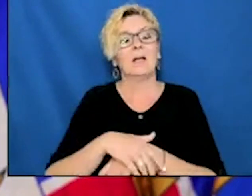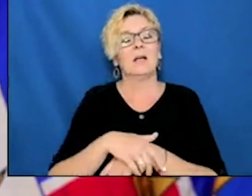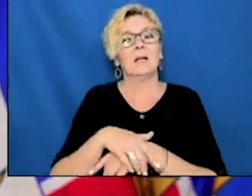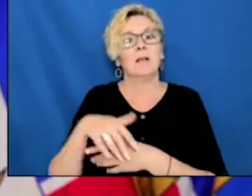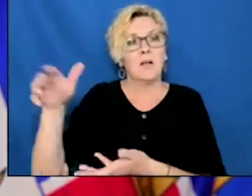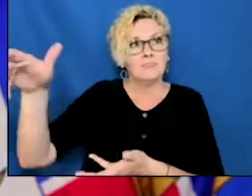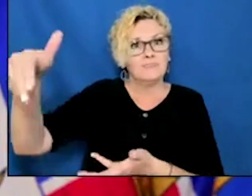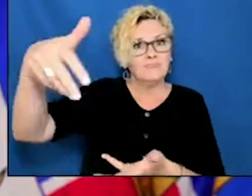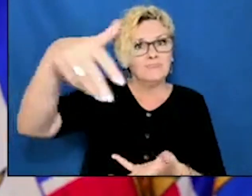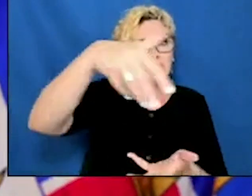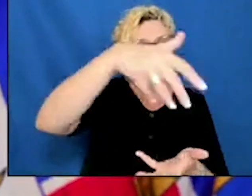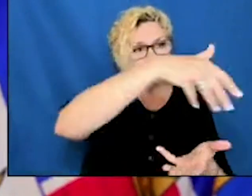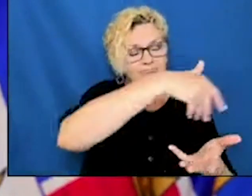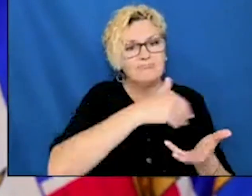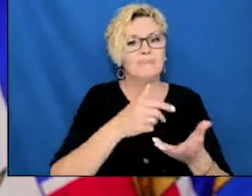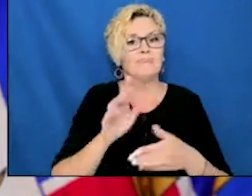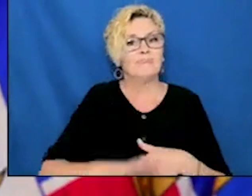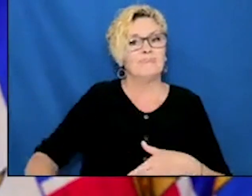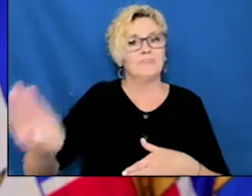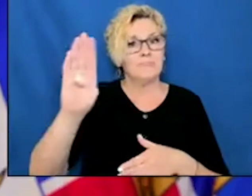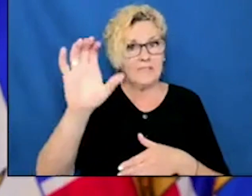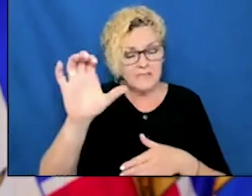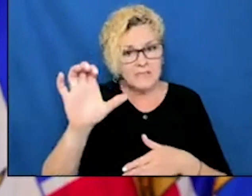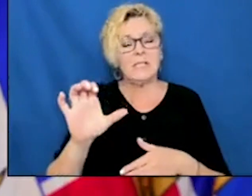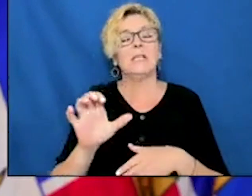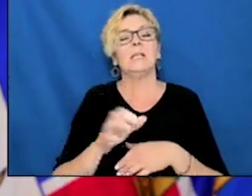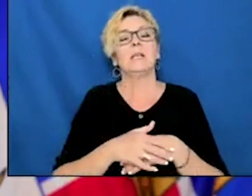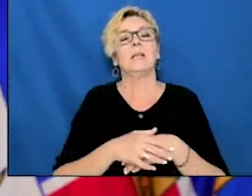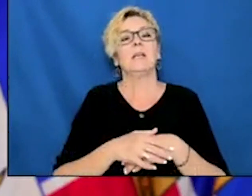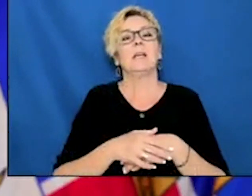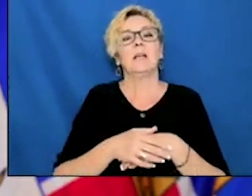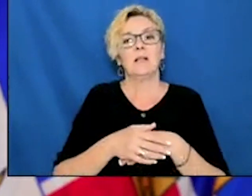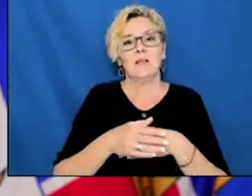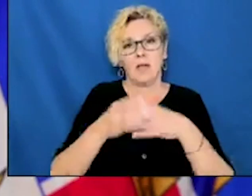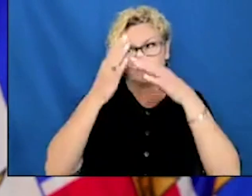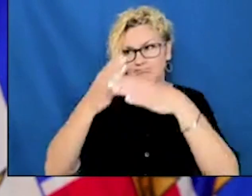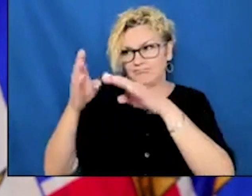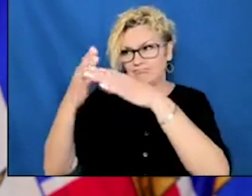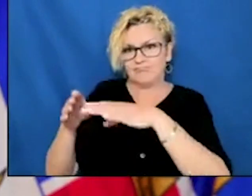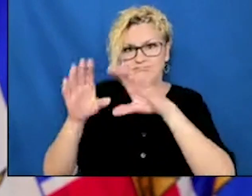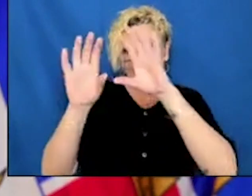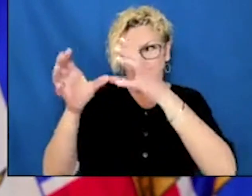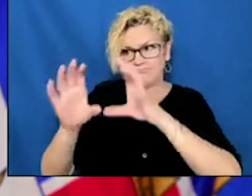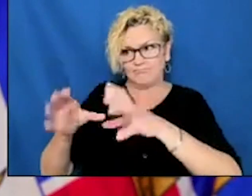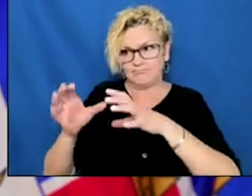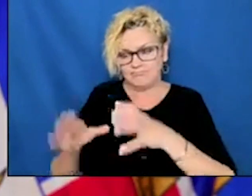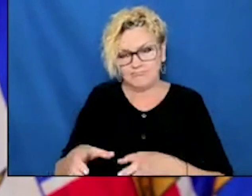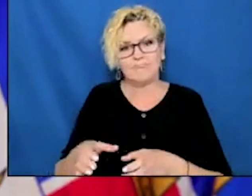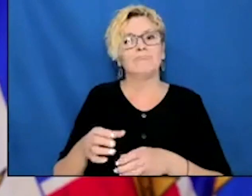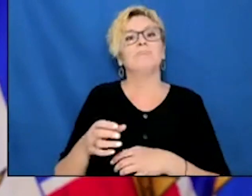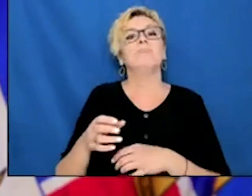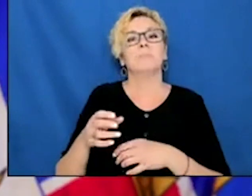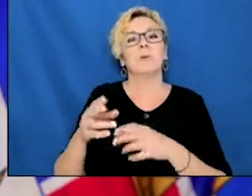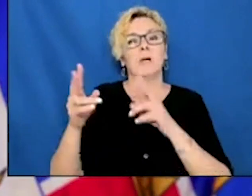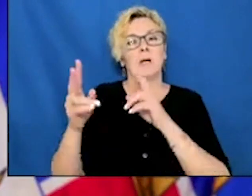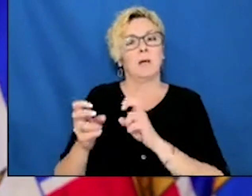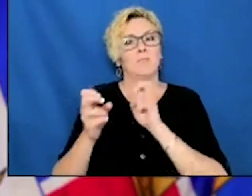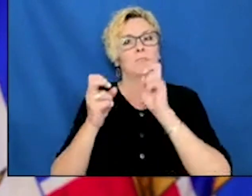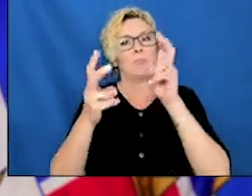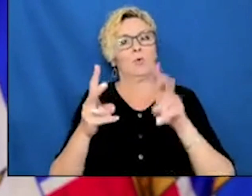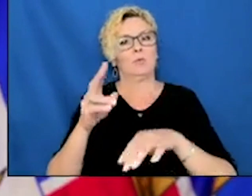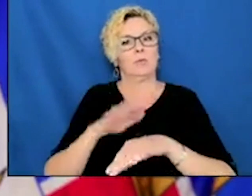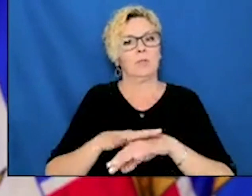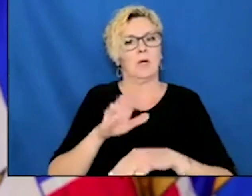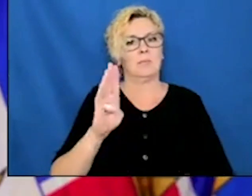workforce across our province. And what we do is we pull that data together at the BC CDC, review it as